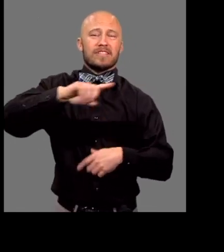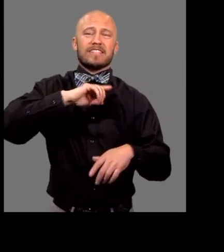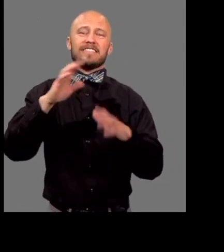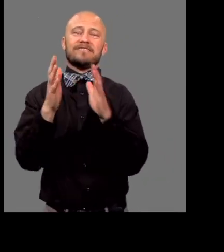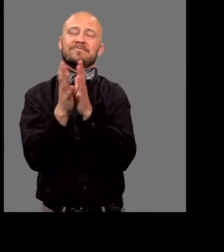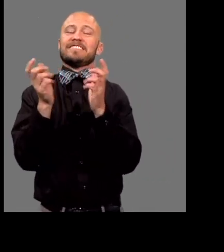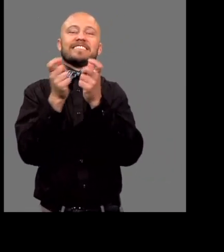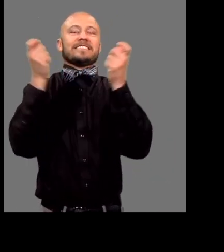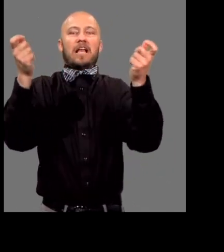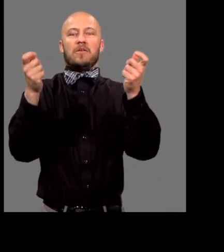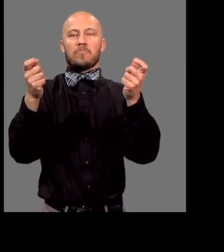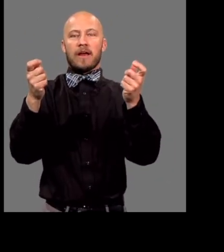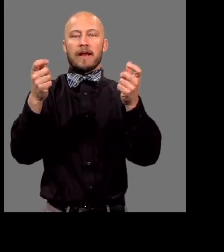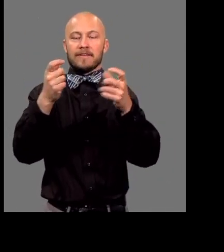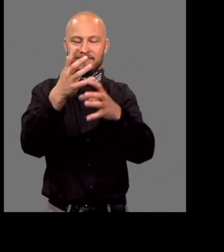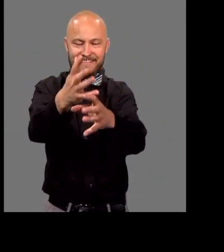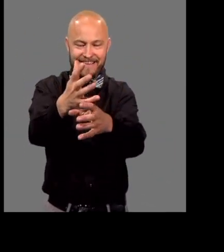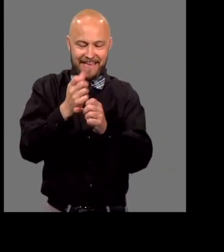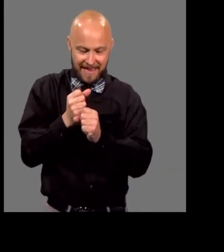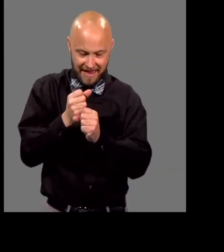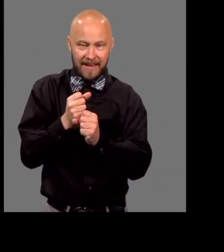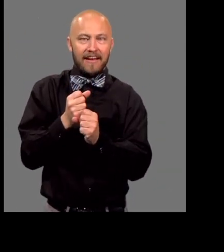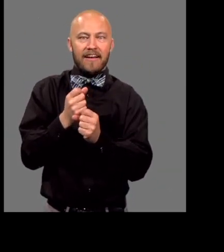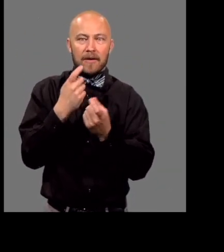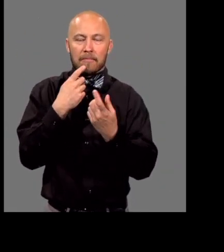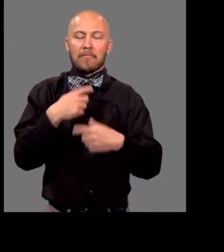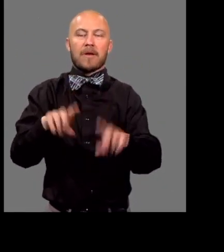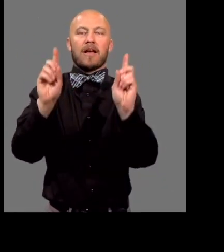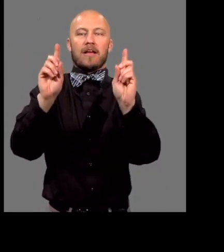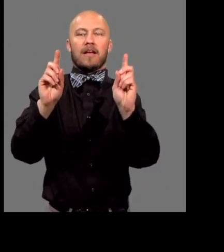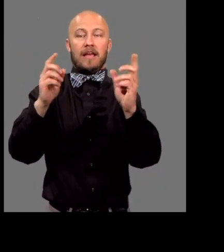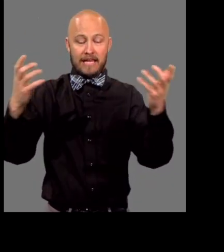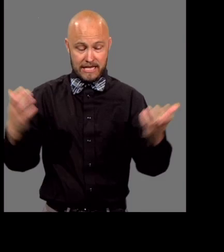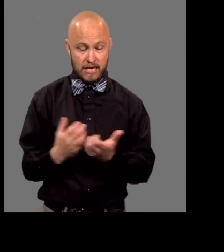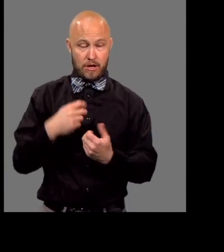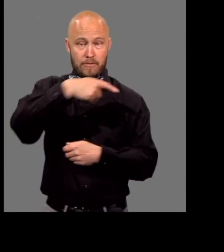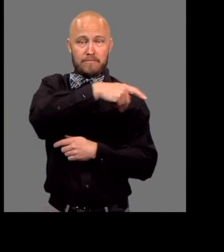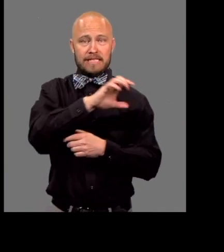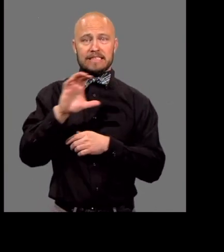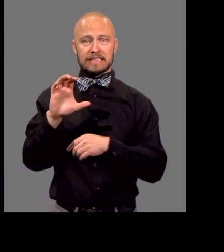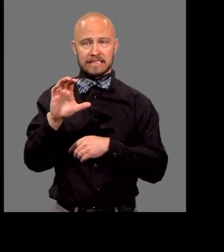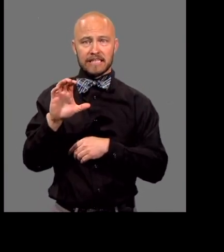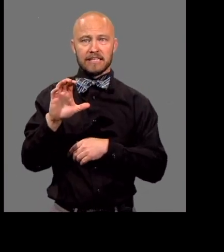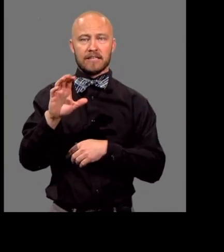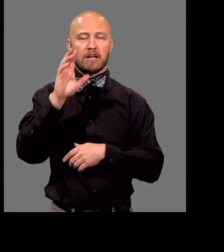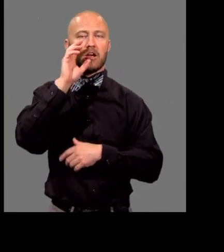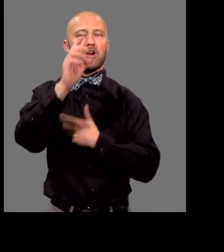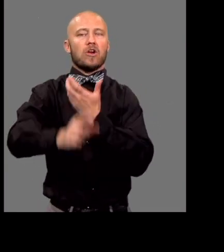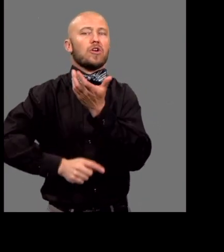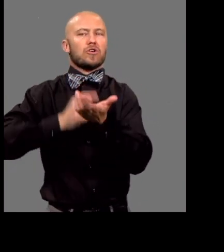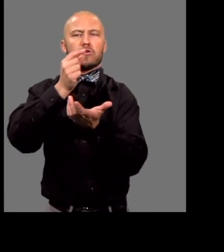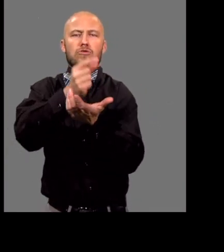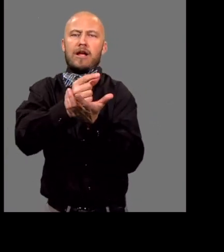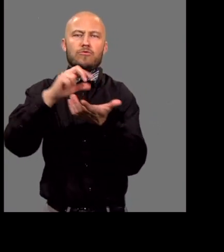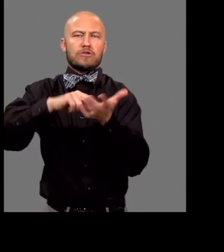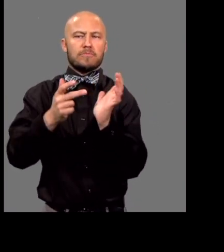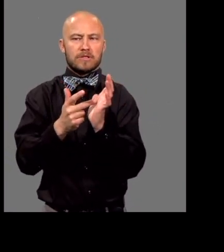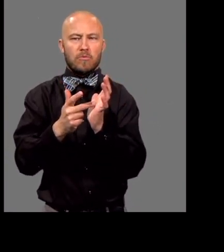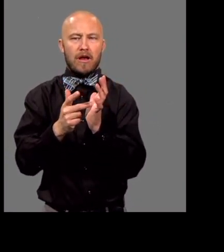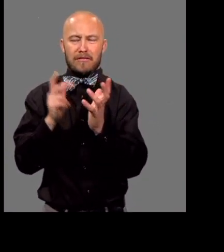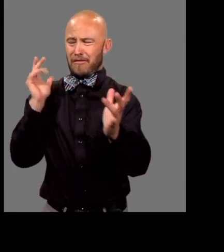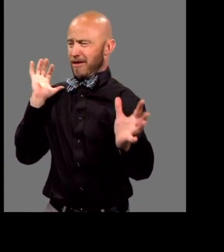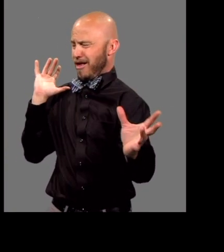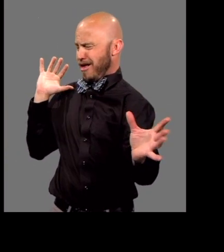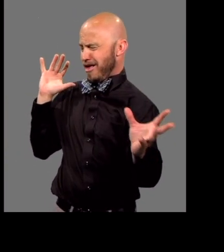We celebrate your attainment of this important milestone. For us at PCC, graduation is the